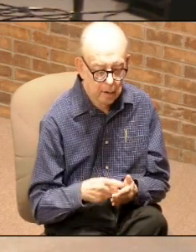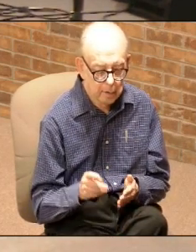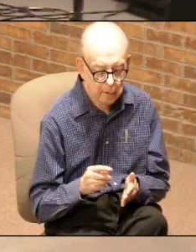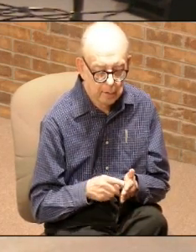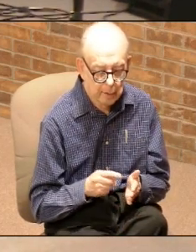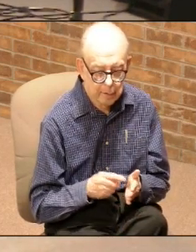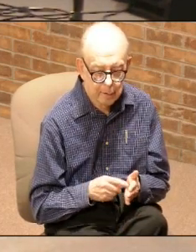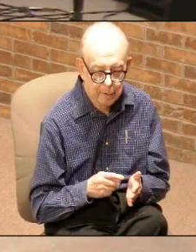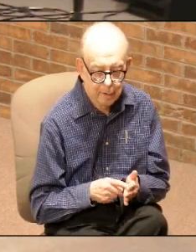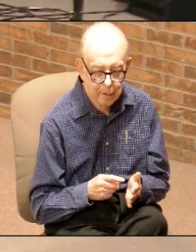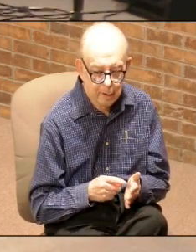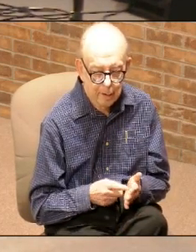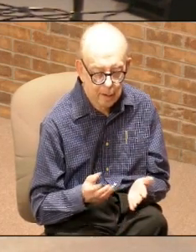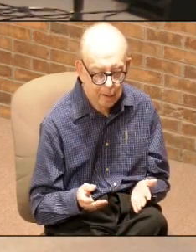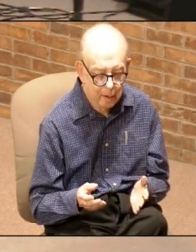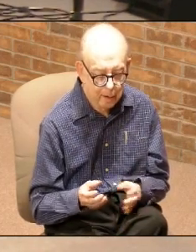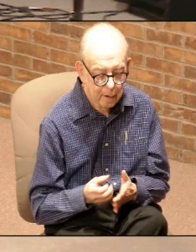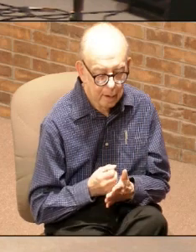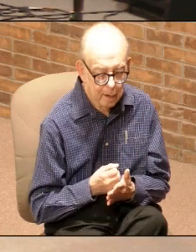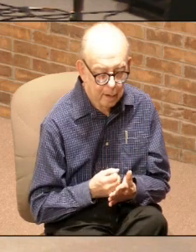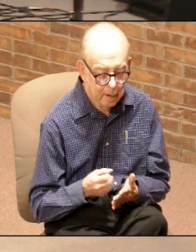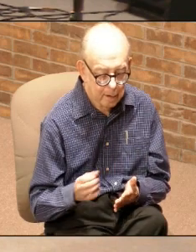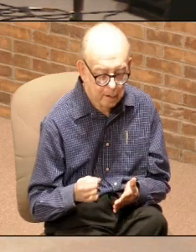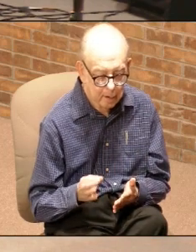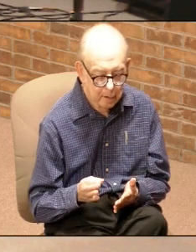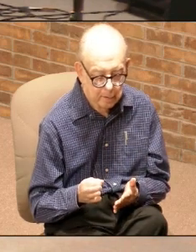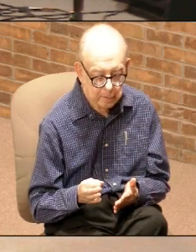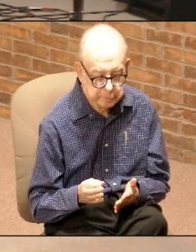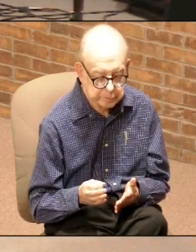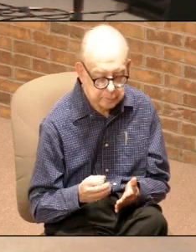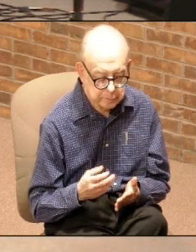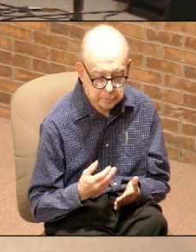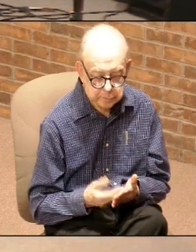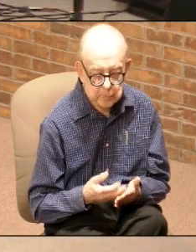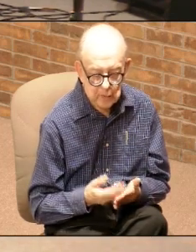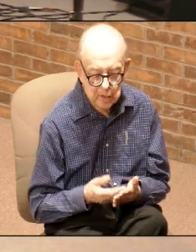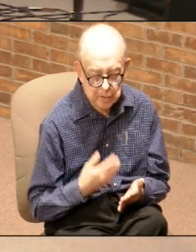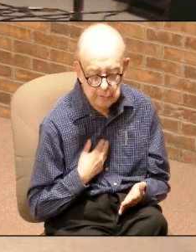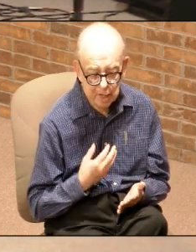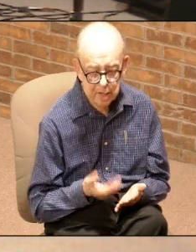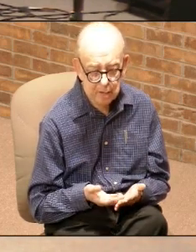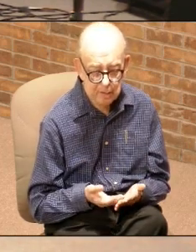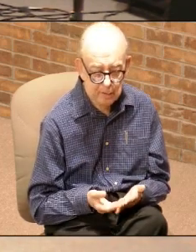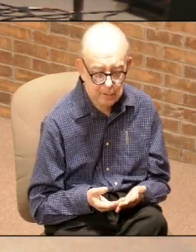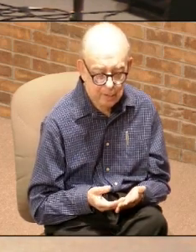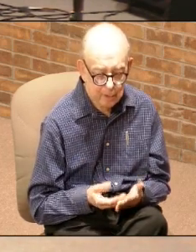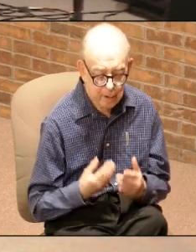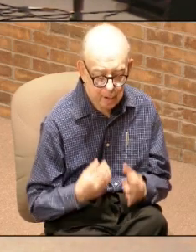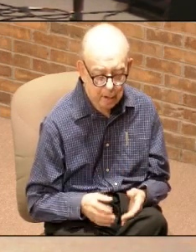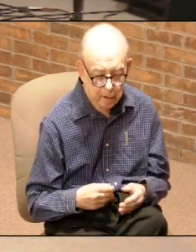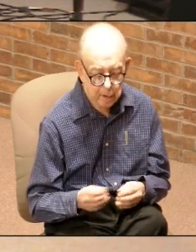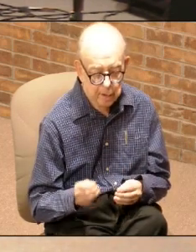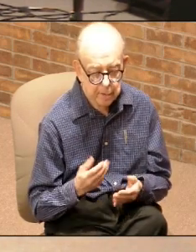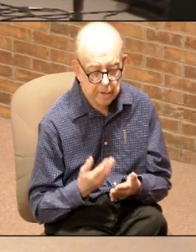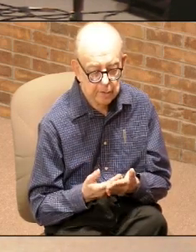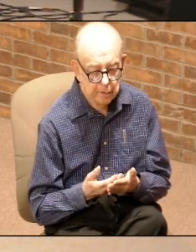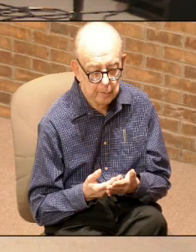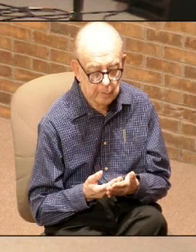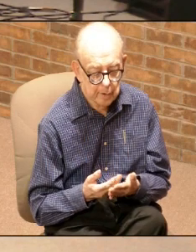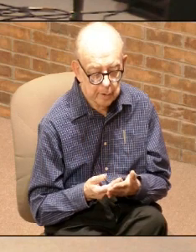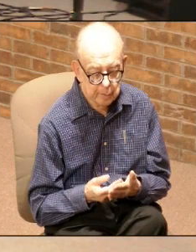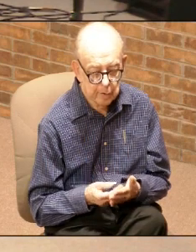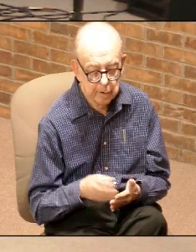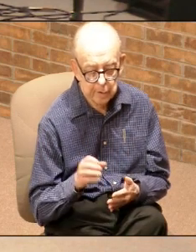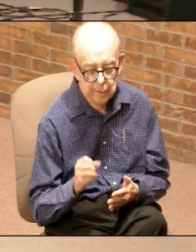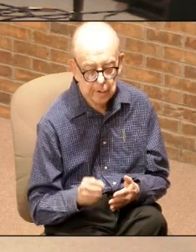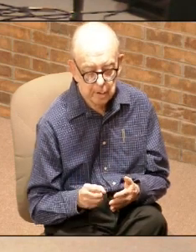bill I'd have to collect, on Friday night I would collect my from my customers, and then I would take that up there, and I would